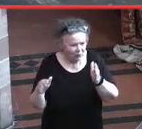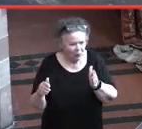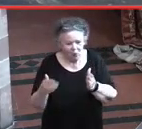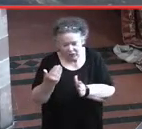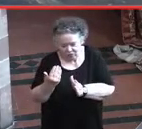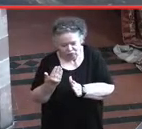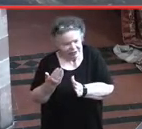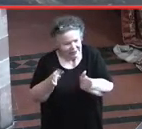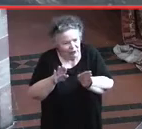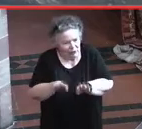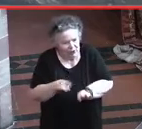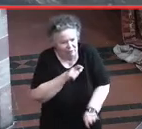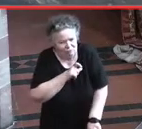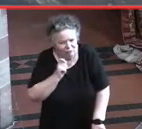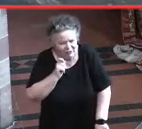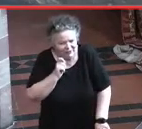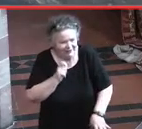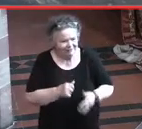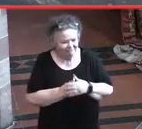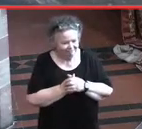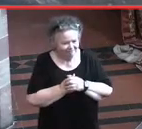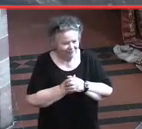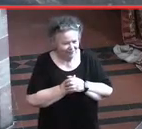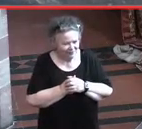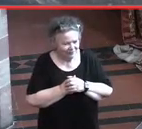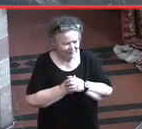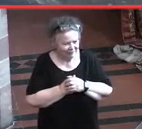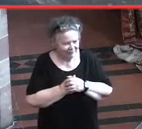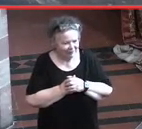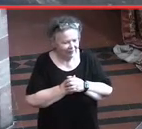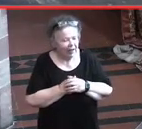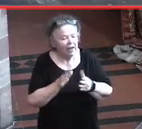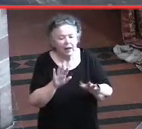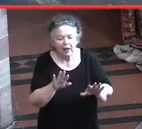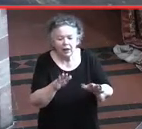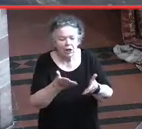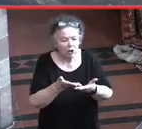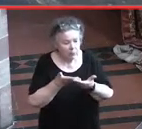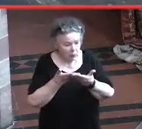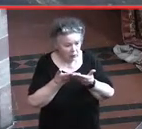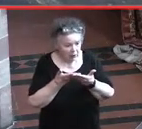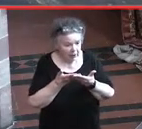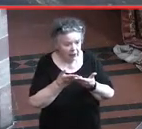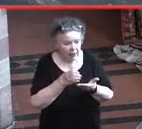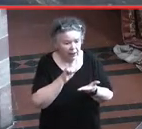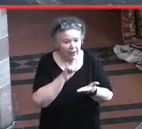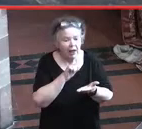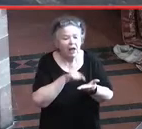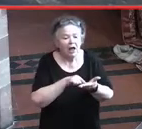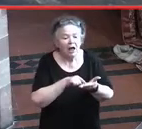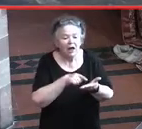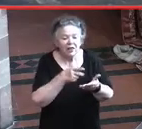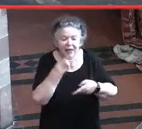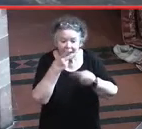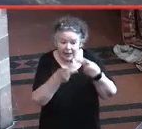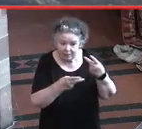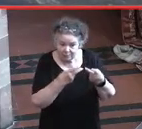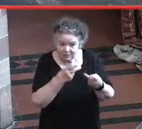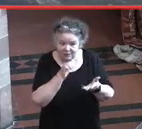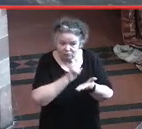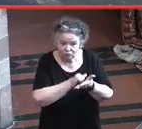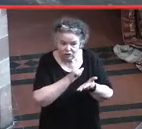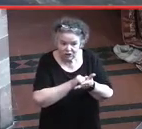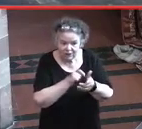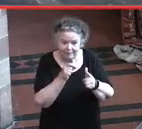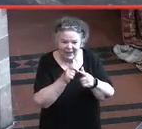our newly ordained presbyters. During communion, the hymns and songs are printed from page 18 onwards at